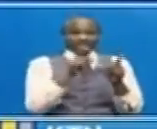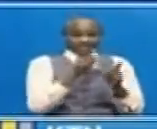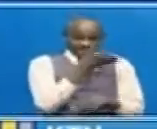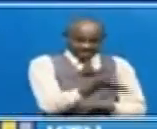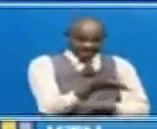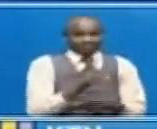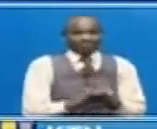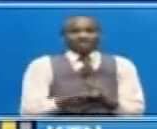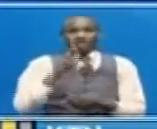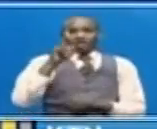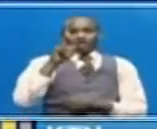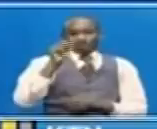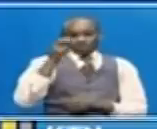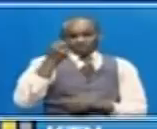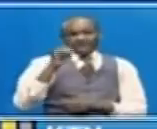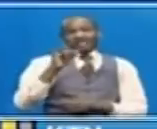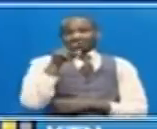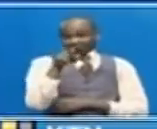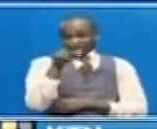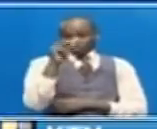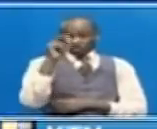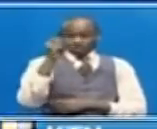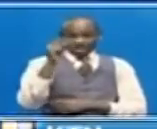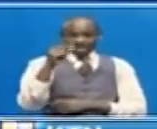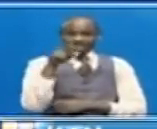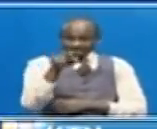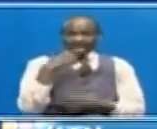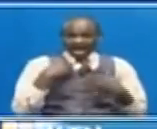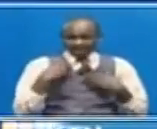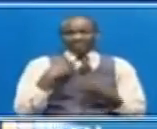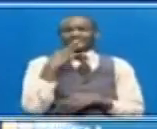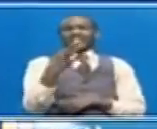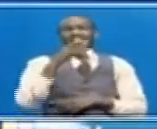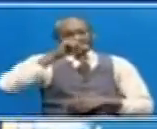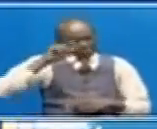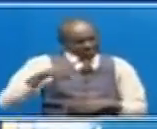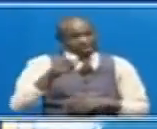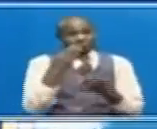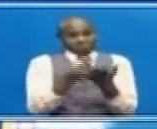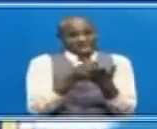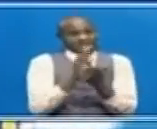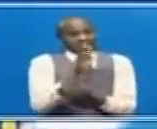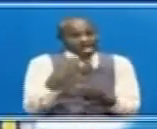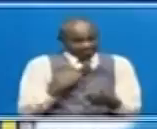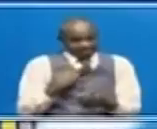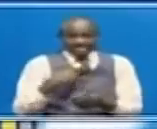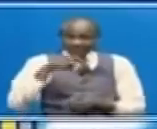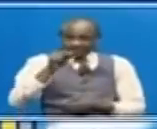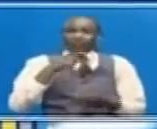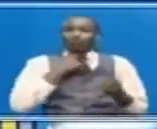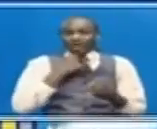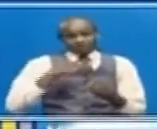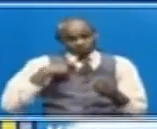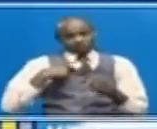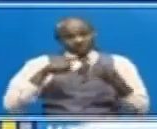the country. The Rungai-based microfinance institution launched with an estimated 300 million shillings valuation as it seeks to carve